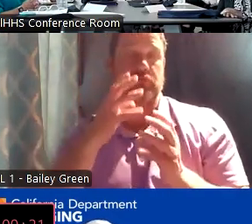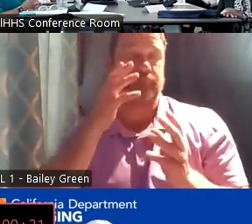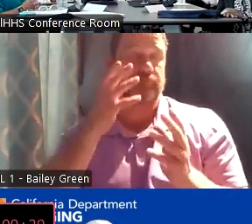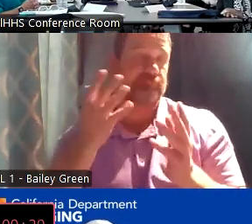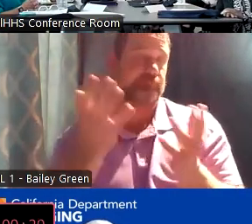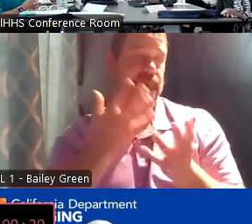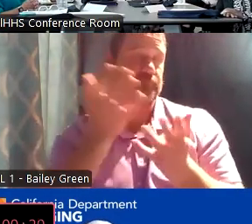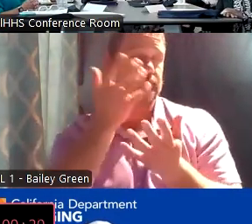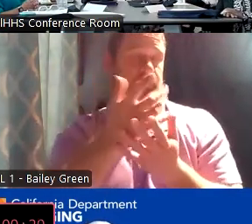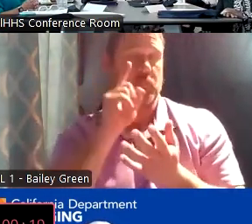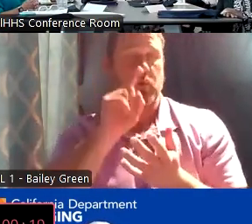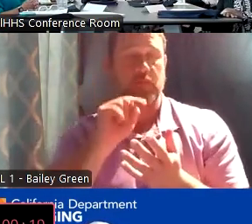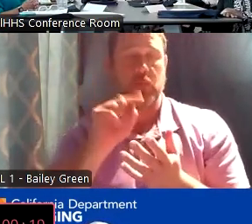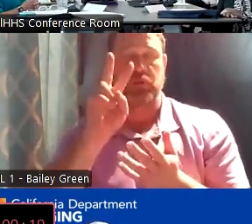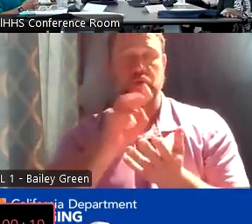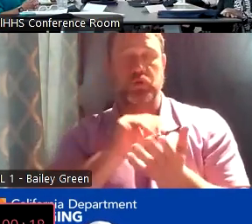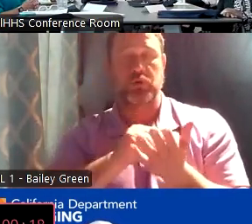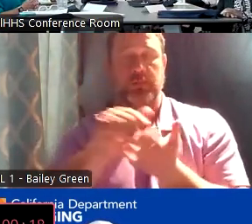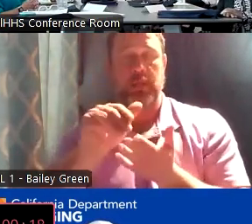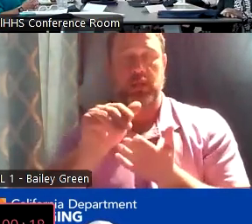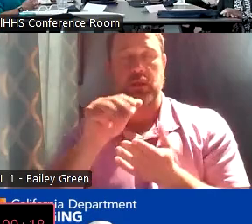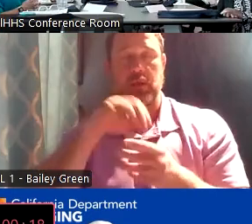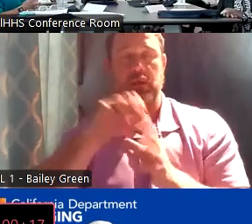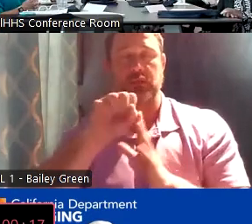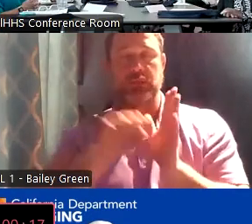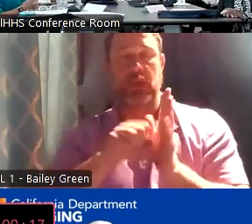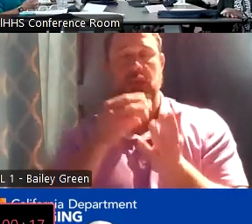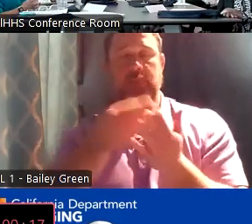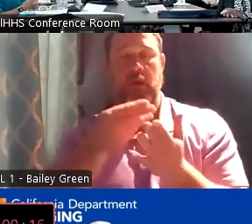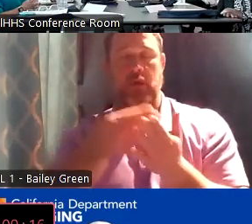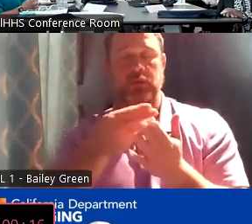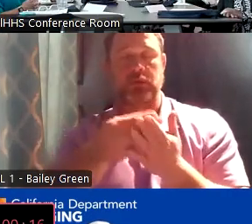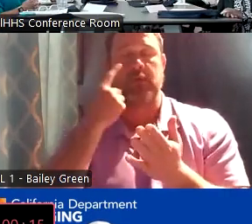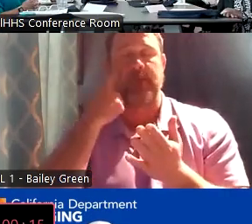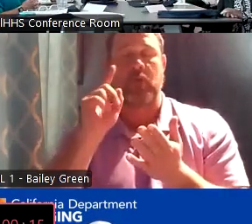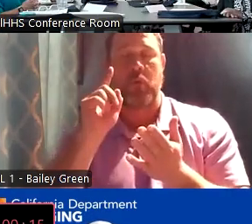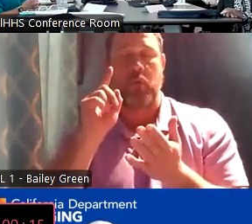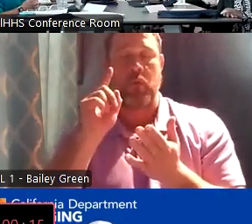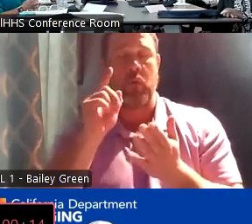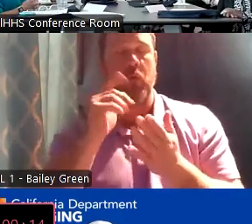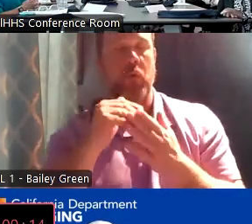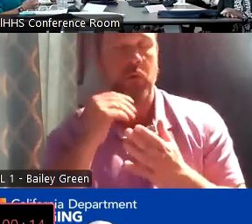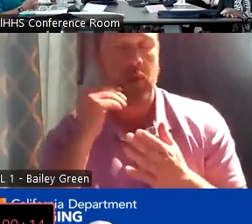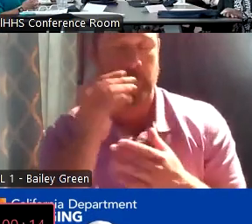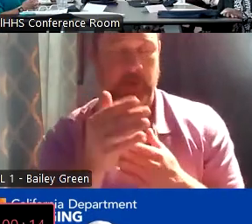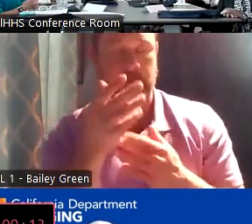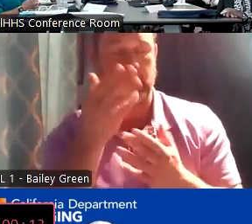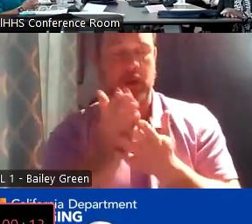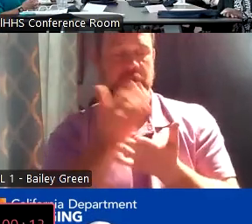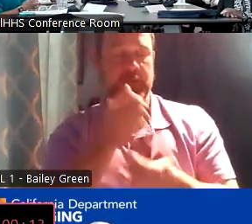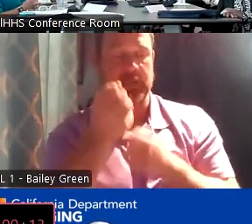another probably 1.2 million in state funding for the upcoming budget